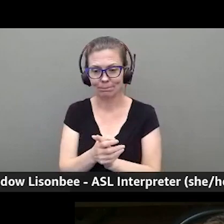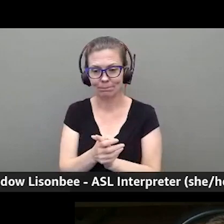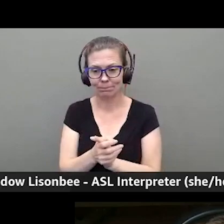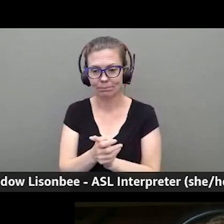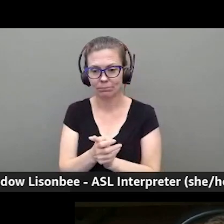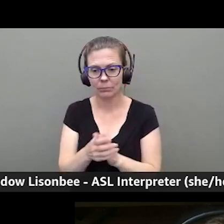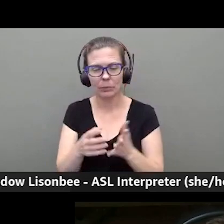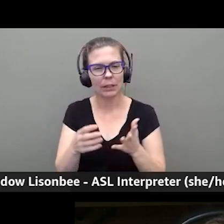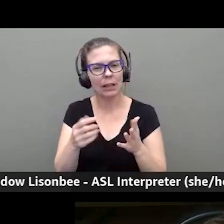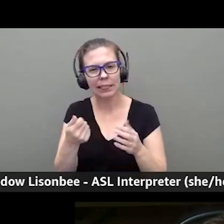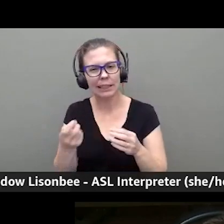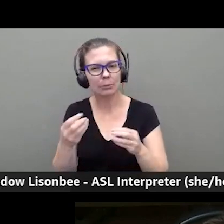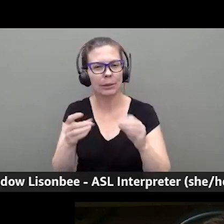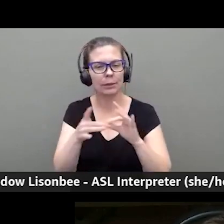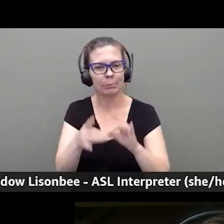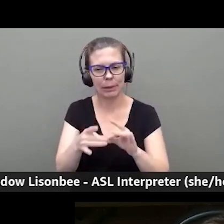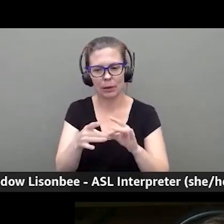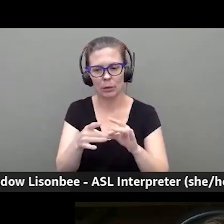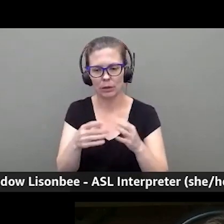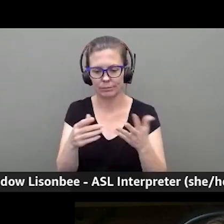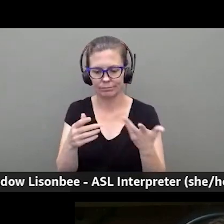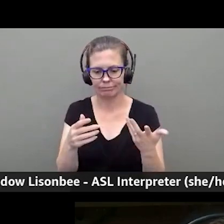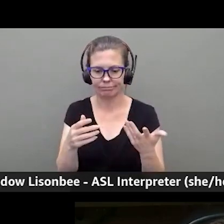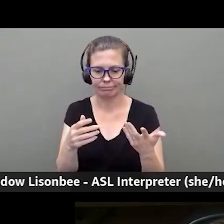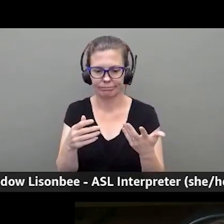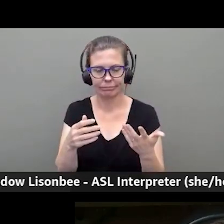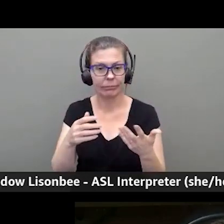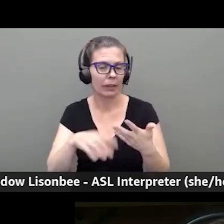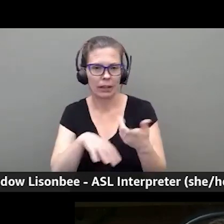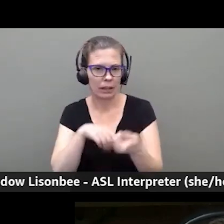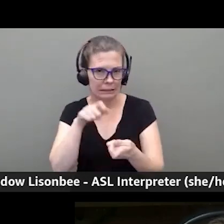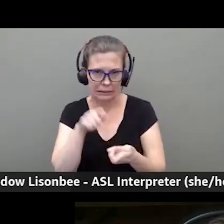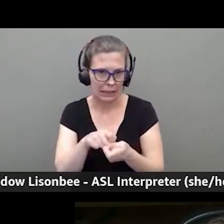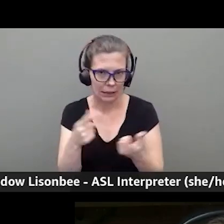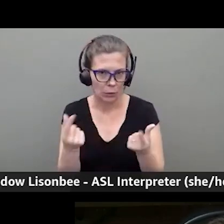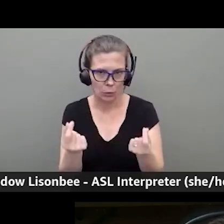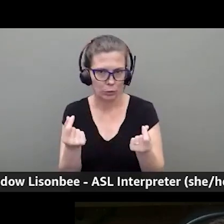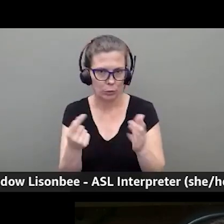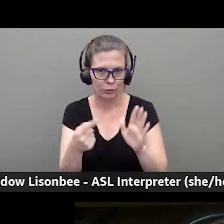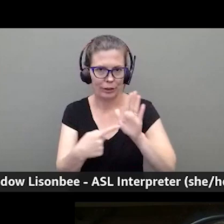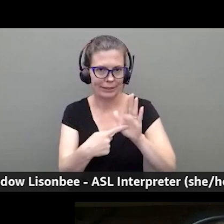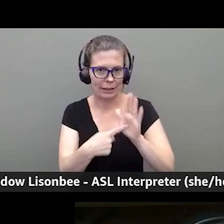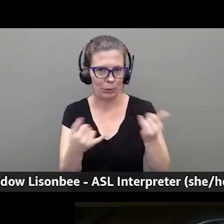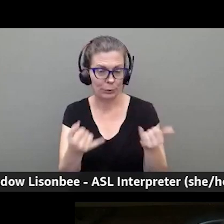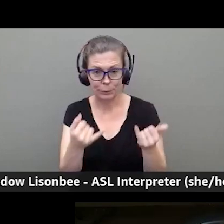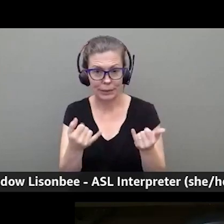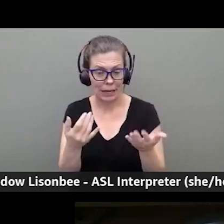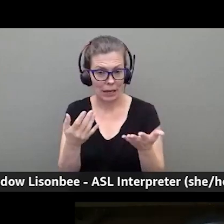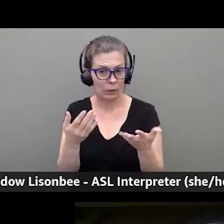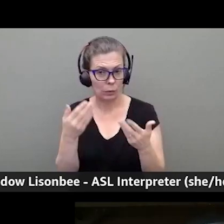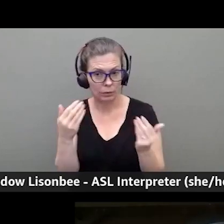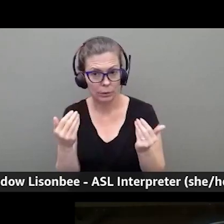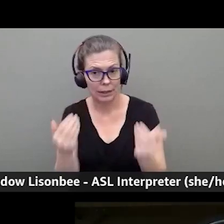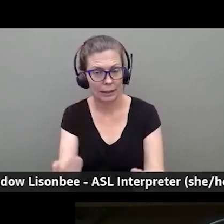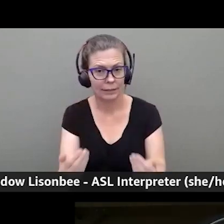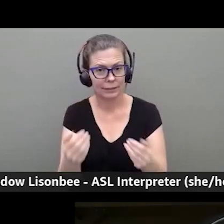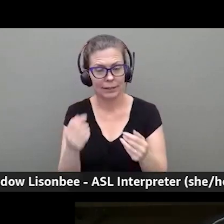let's talk a little bit here about exactly what we're going to demo shortly as we go forward here. I